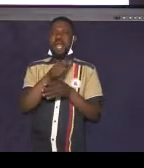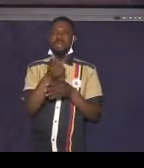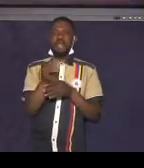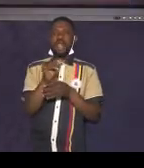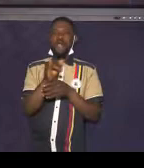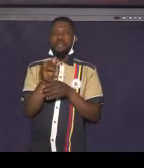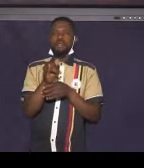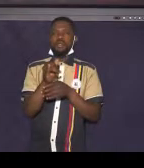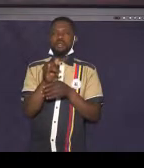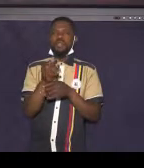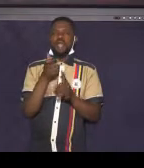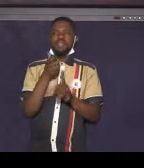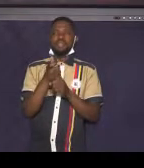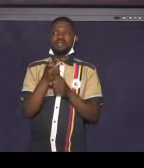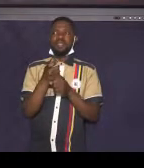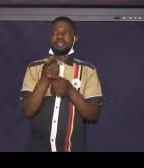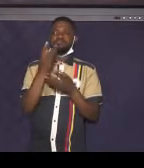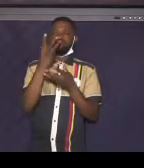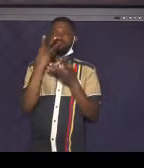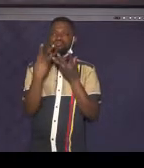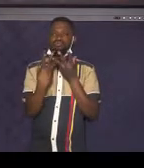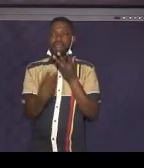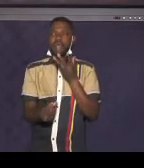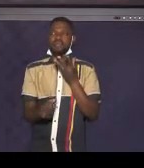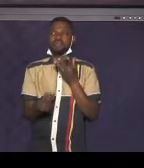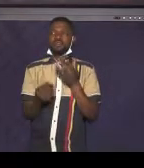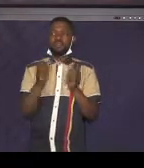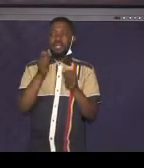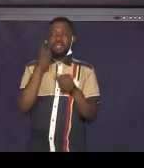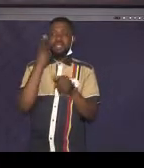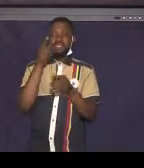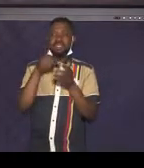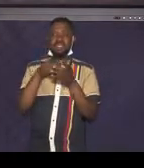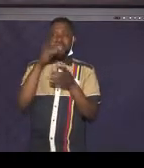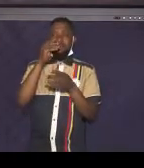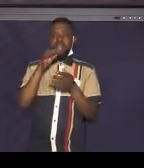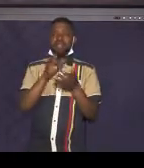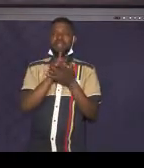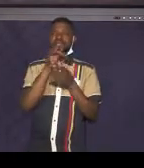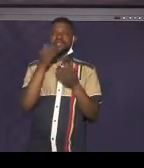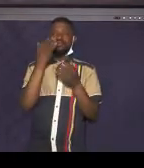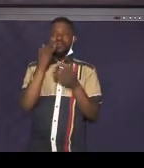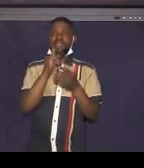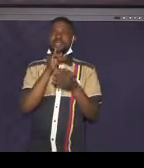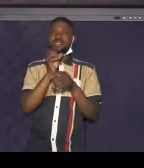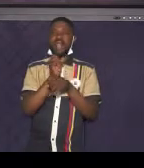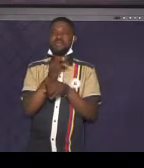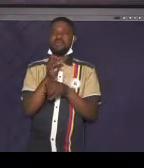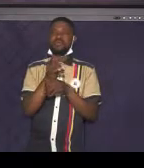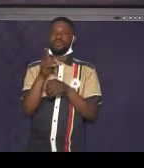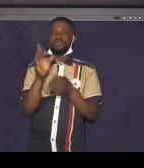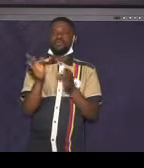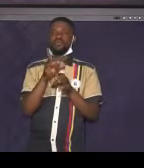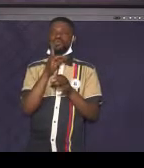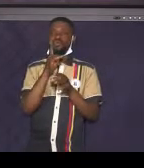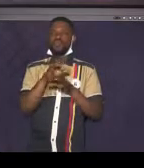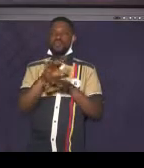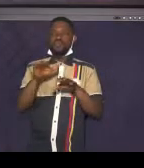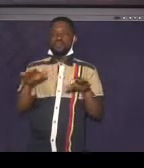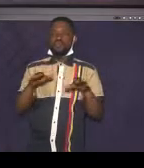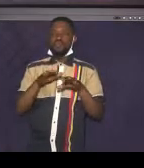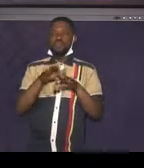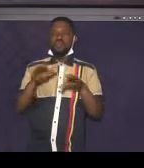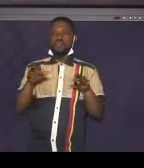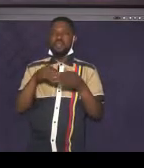accident. Moving on to the next one, drowning. You can see this man. That's why it's advisable that you do not swim in